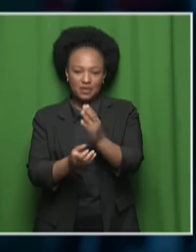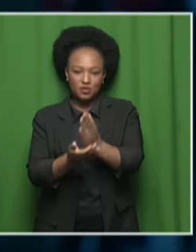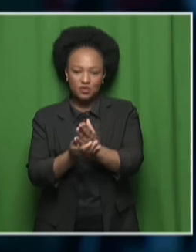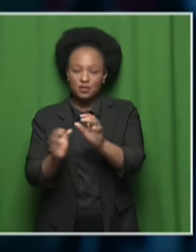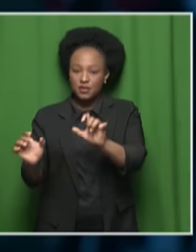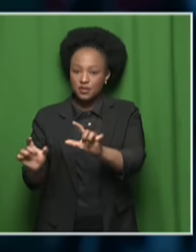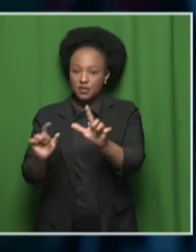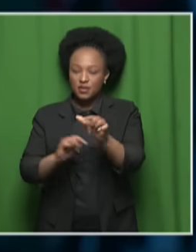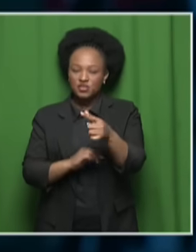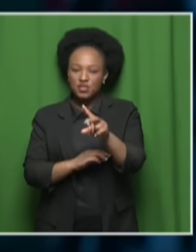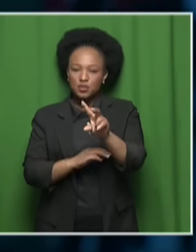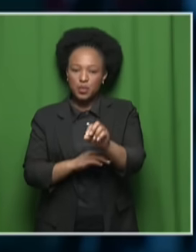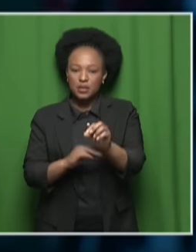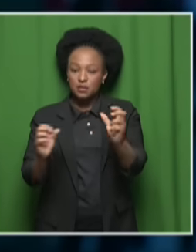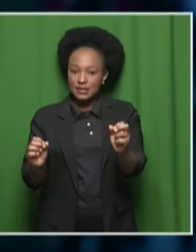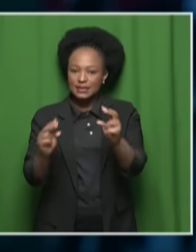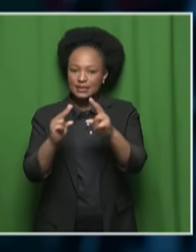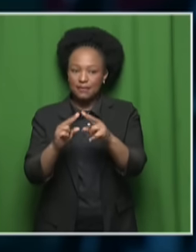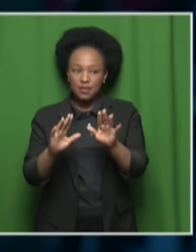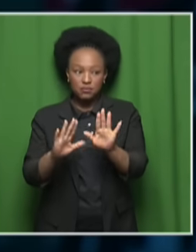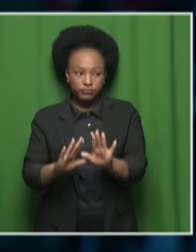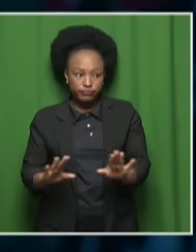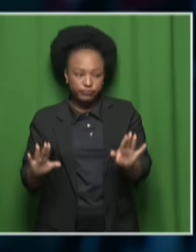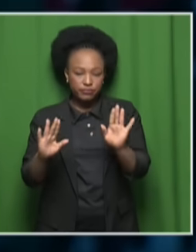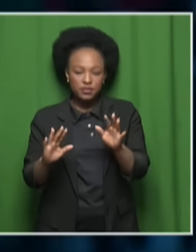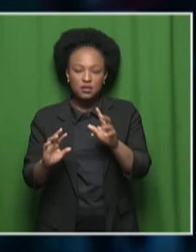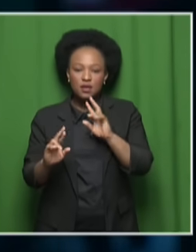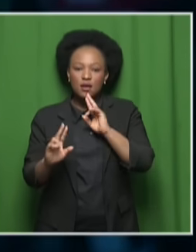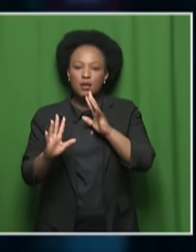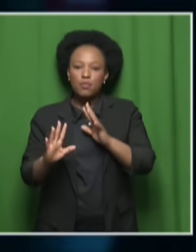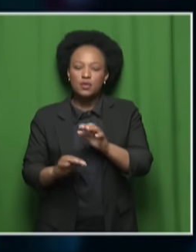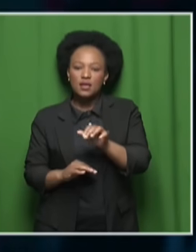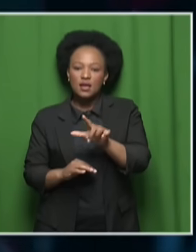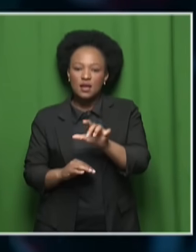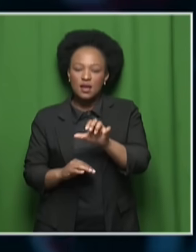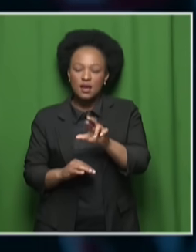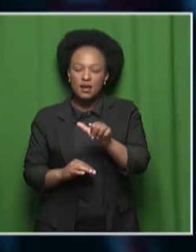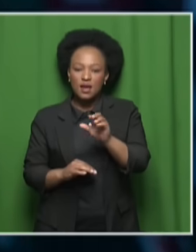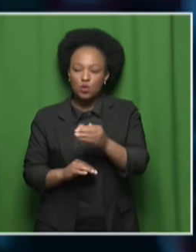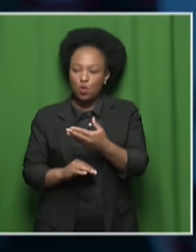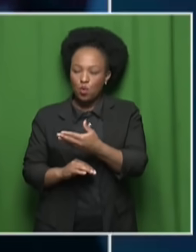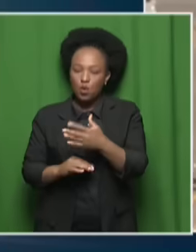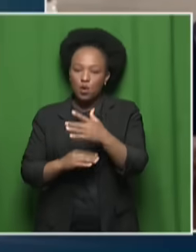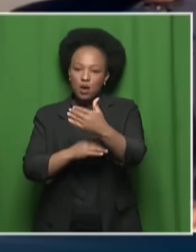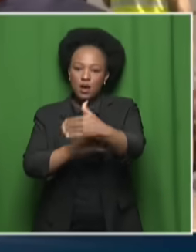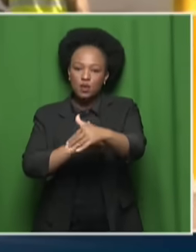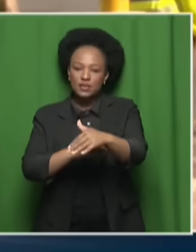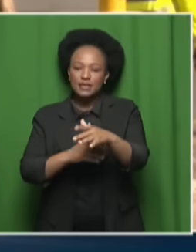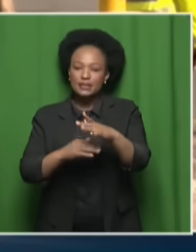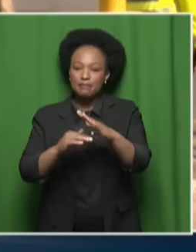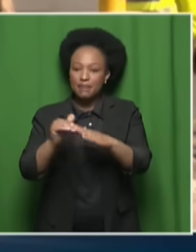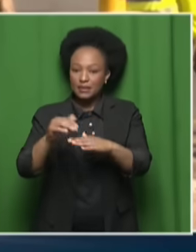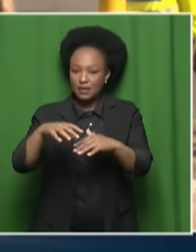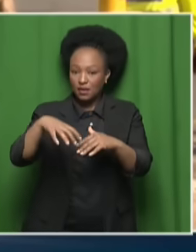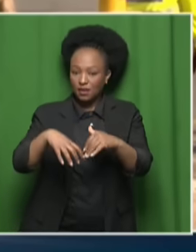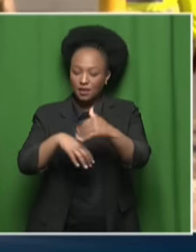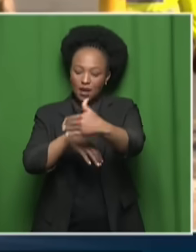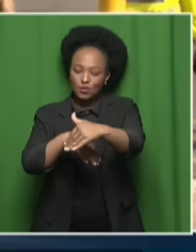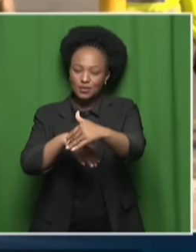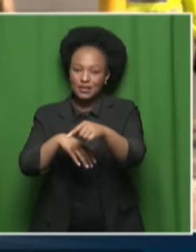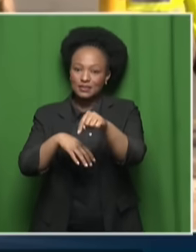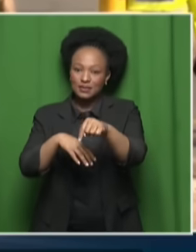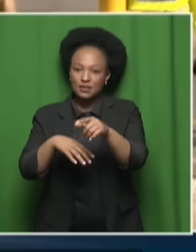this G20 summit for you. And let's take it out to our reporter Lerato Makola. She's outside in the Nasrec precinct and just